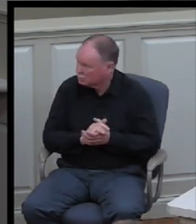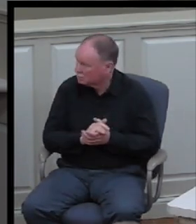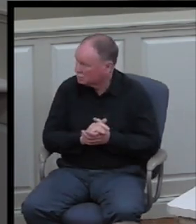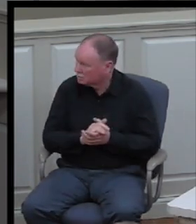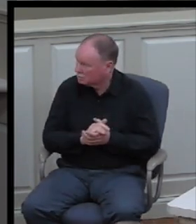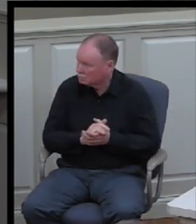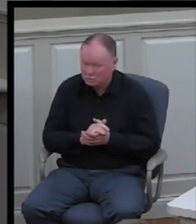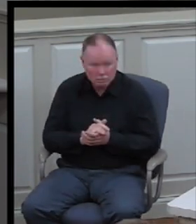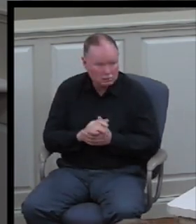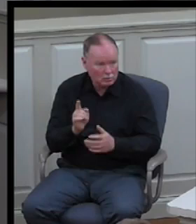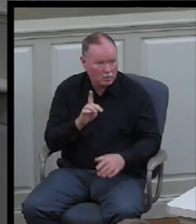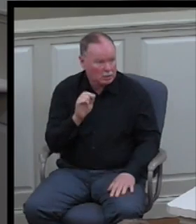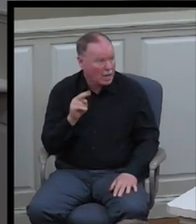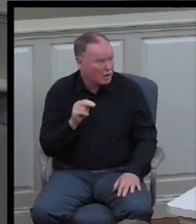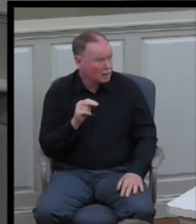Where's Ken?